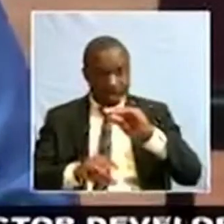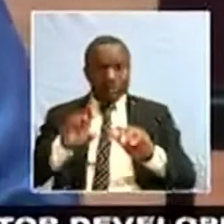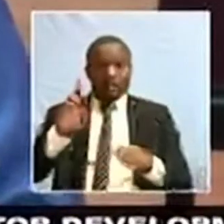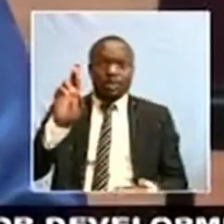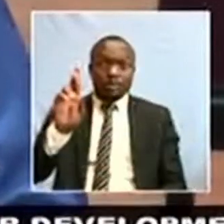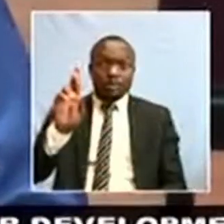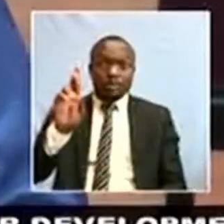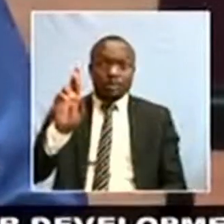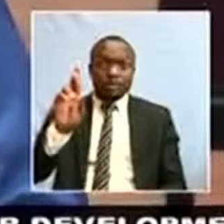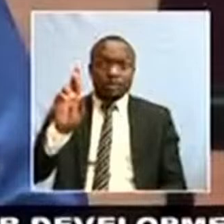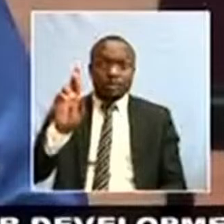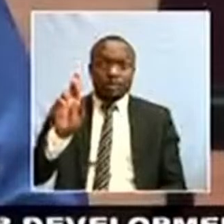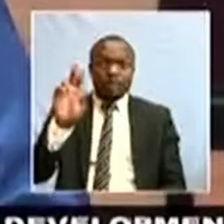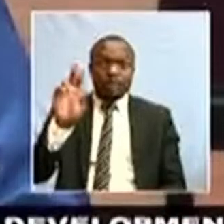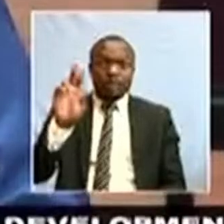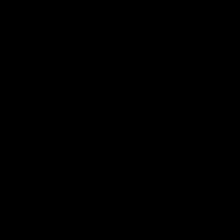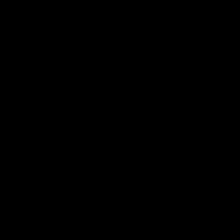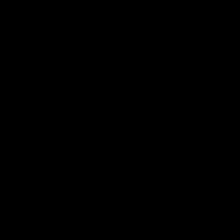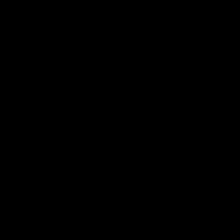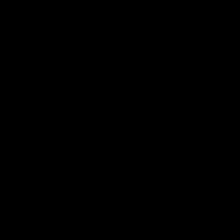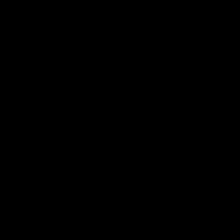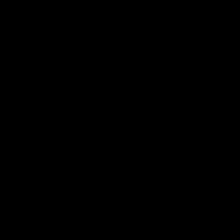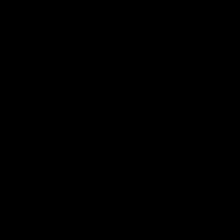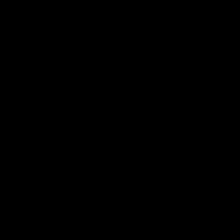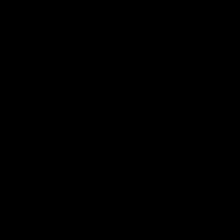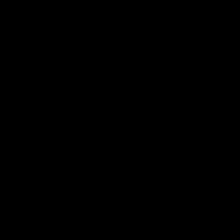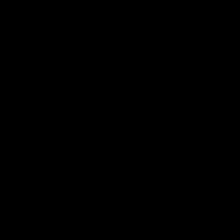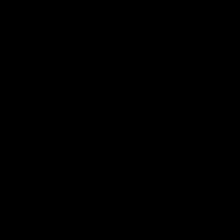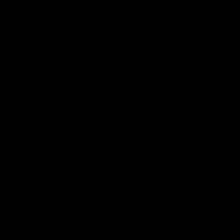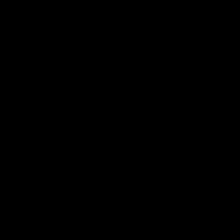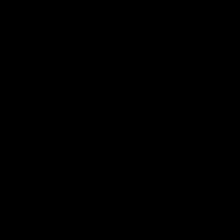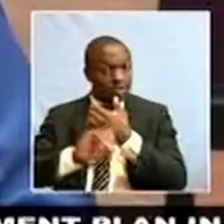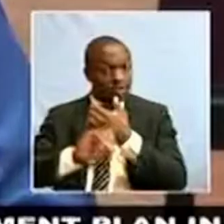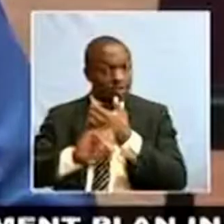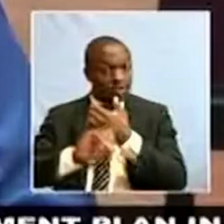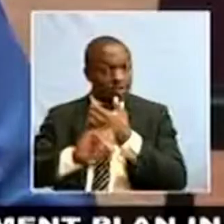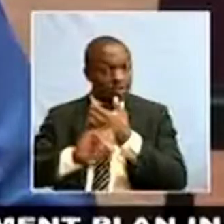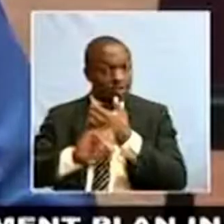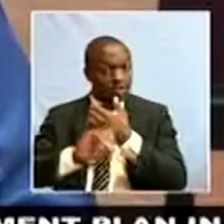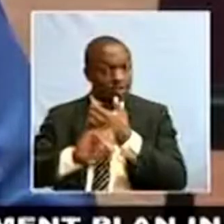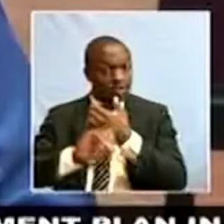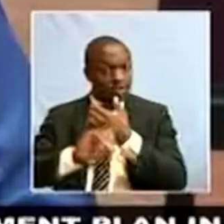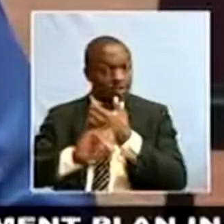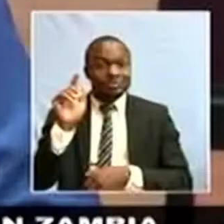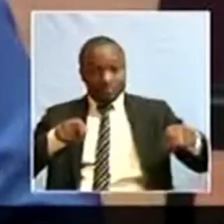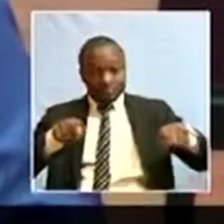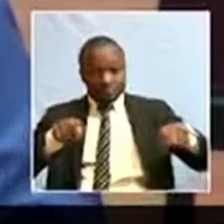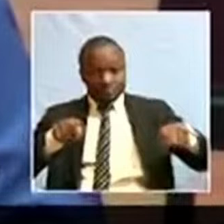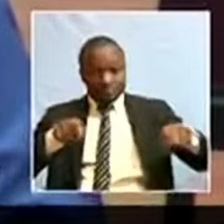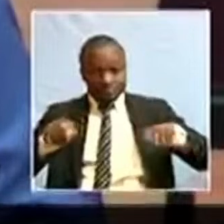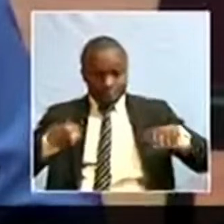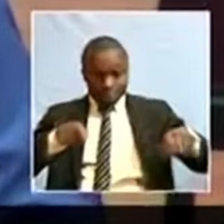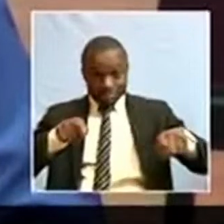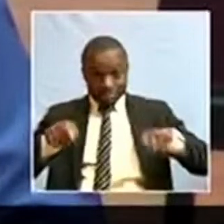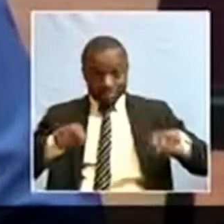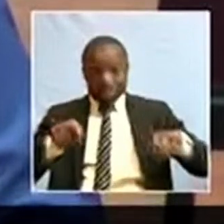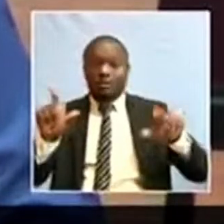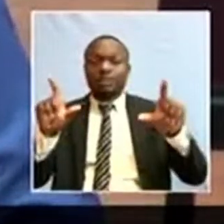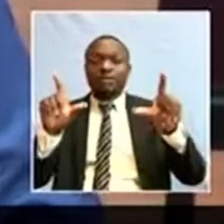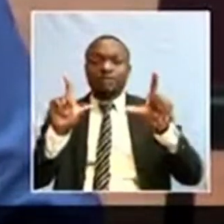It's like you doesn't know actually it drove the